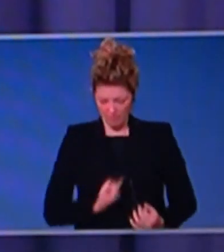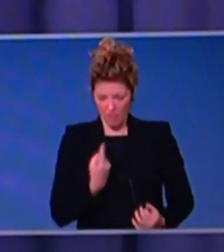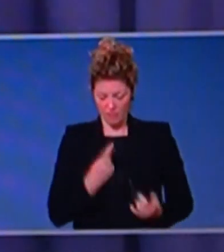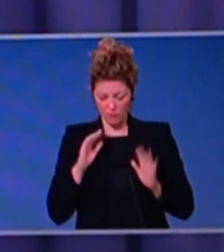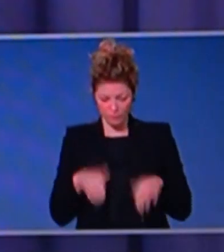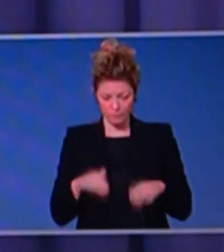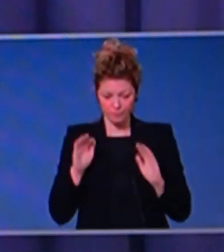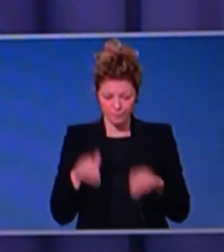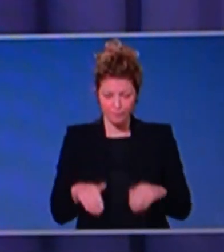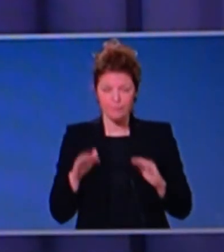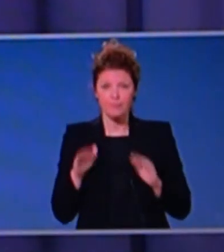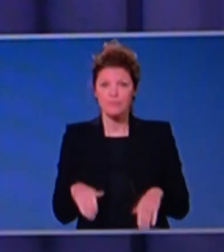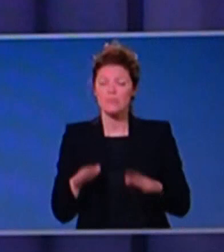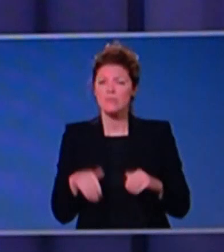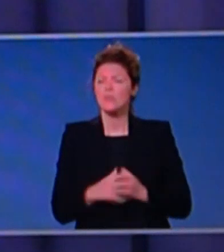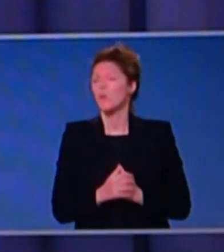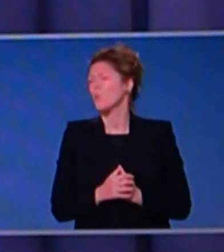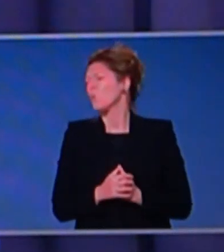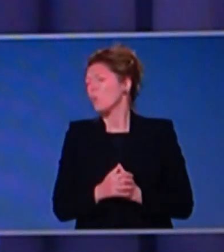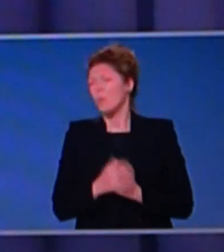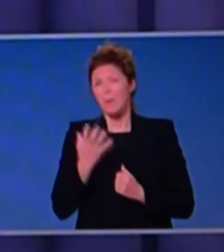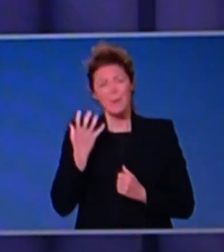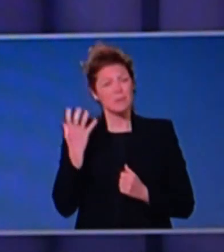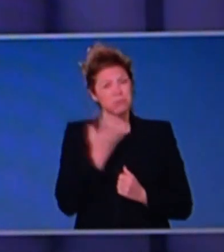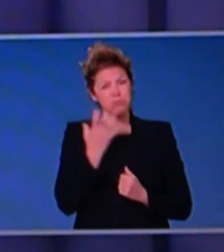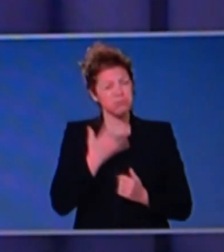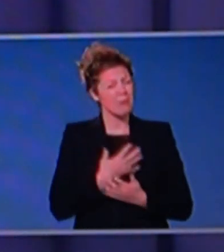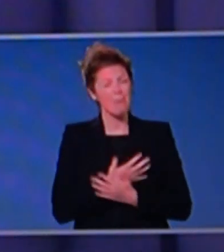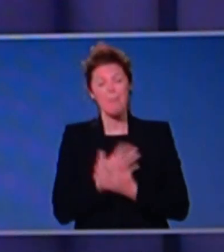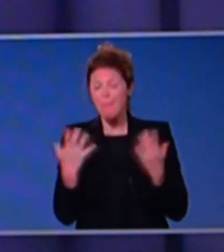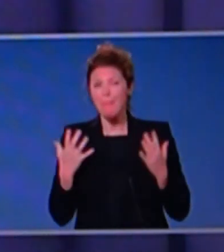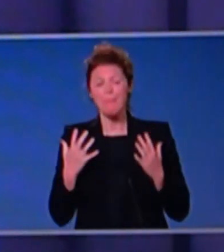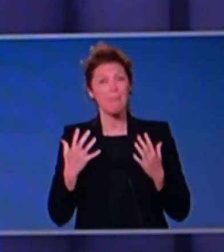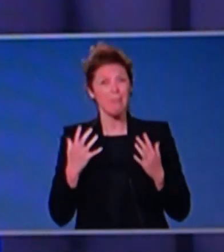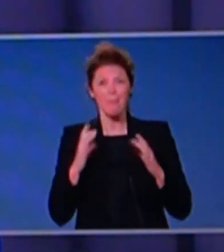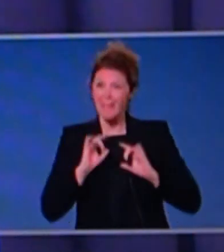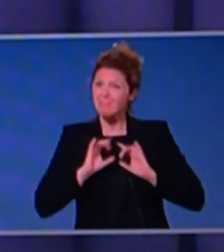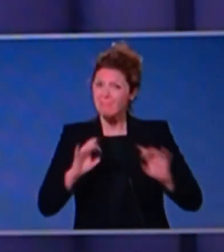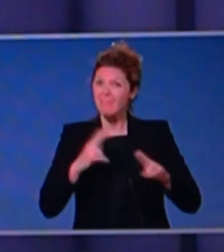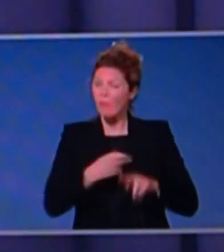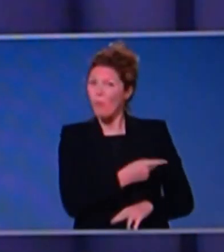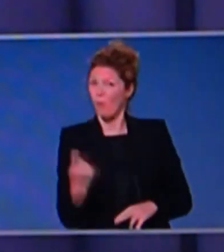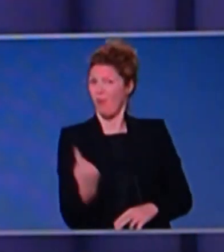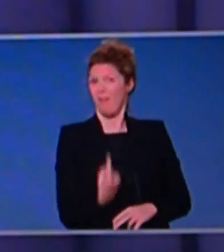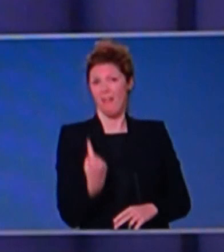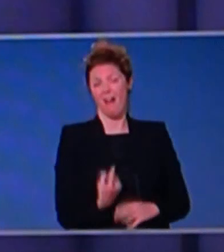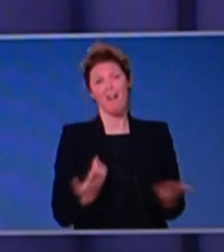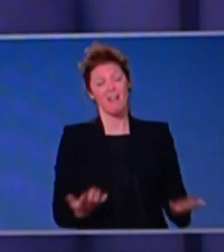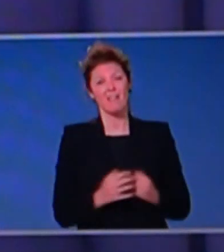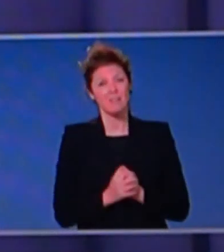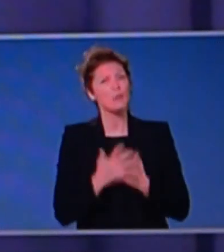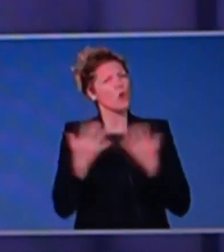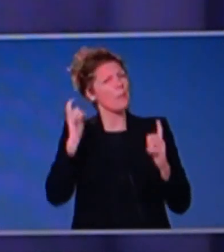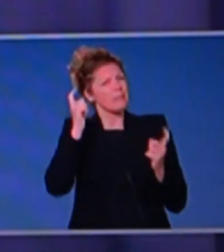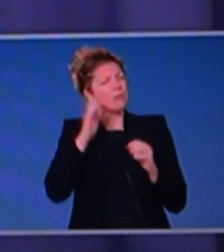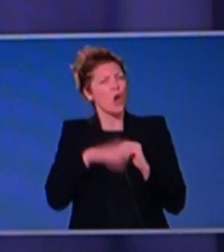health impact that is having on our Australians. And of course there is the worry that is being addressed, but it is a worry about the